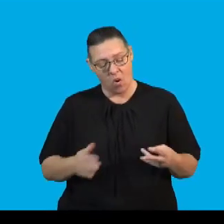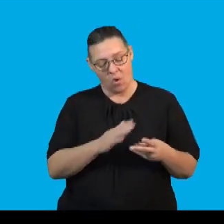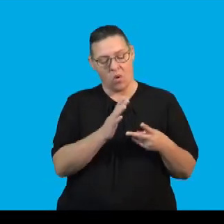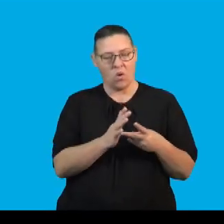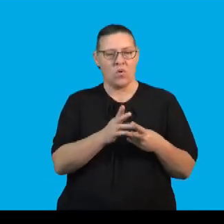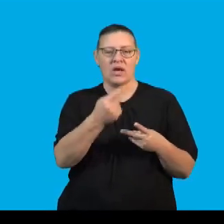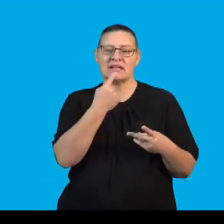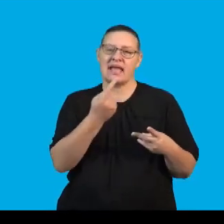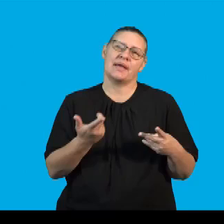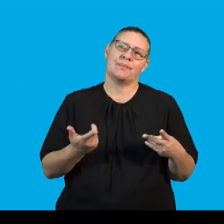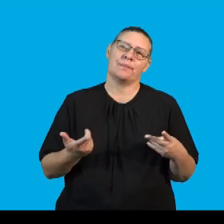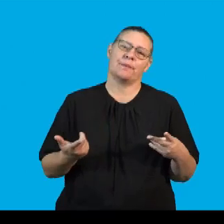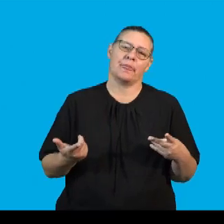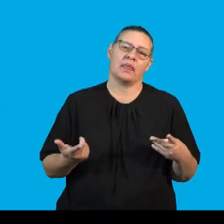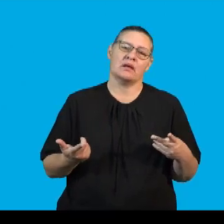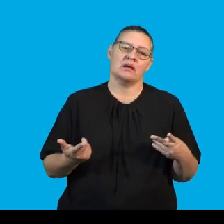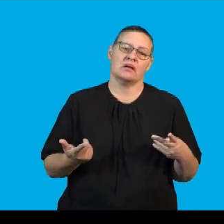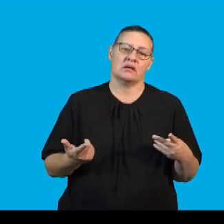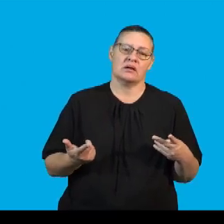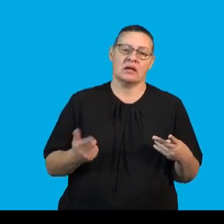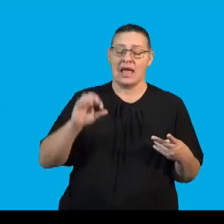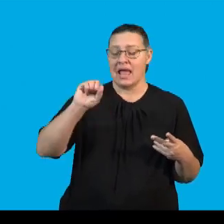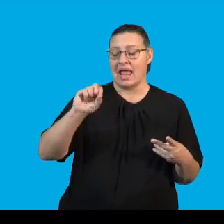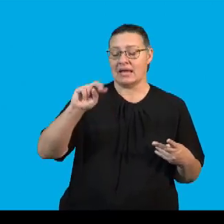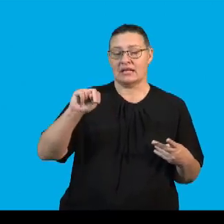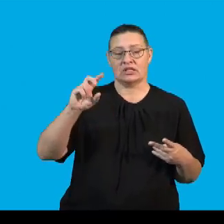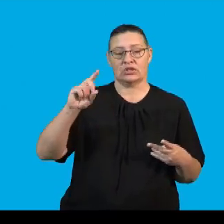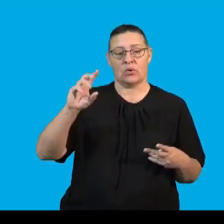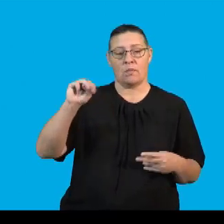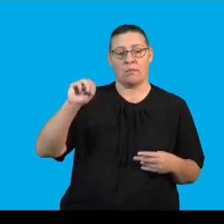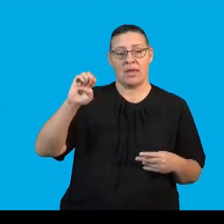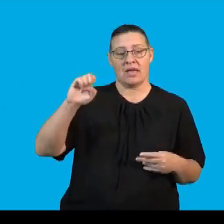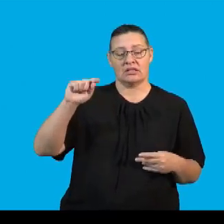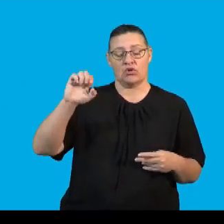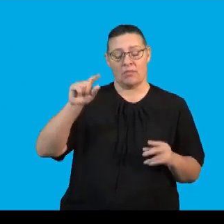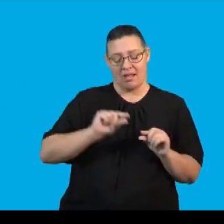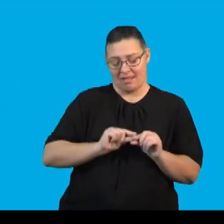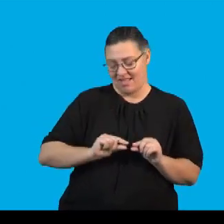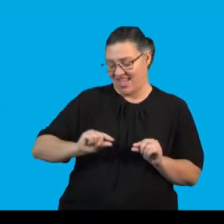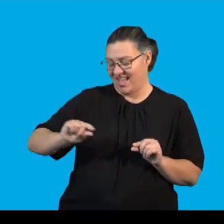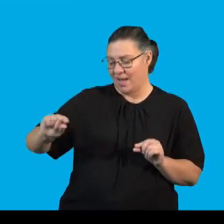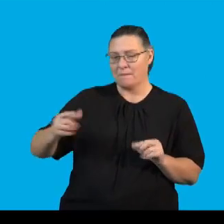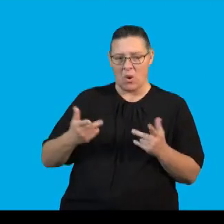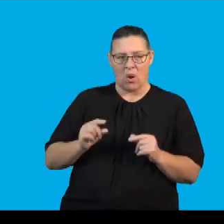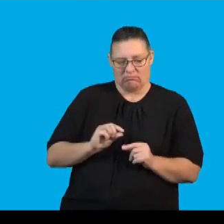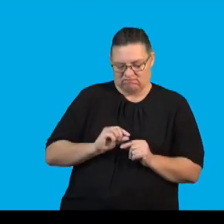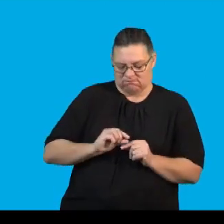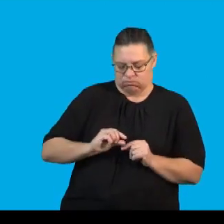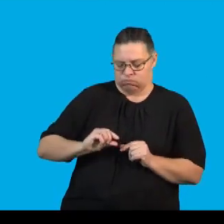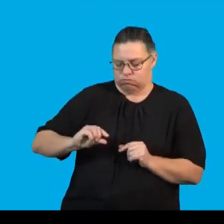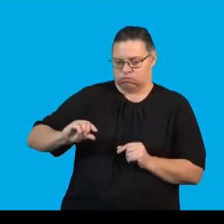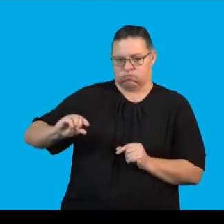Or you can even speak about the lining of the endometrium. The endometrium is the inner lining of